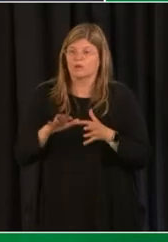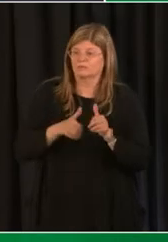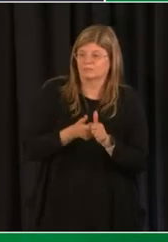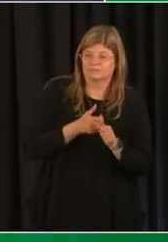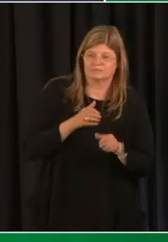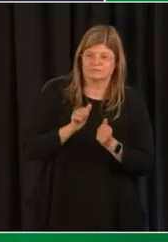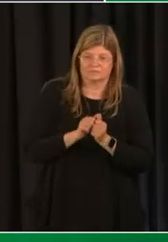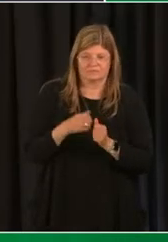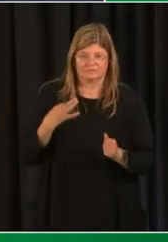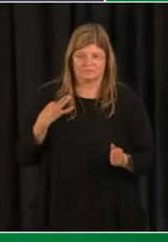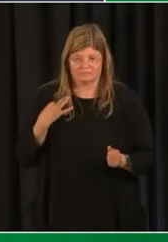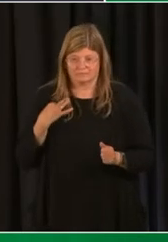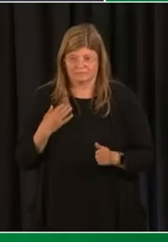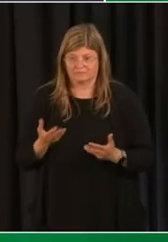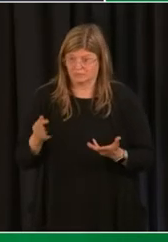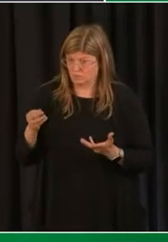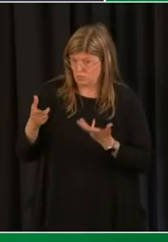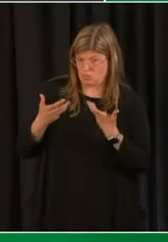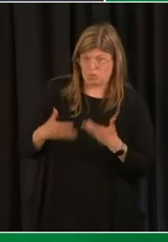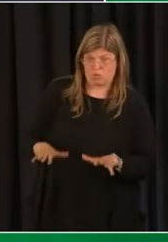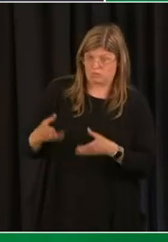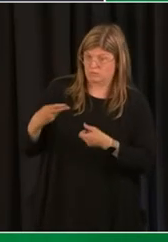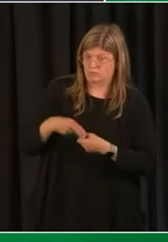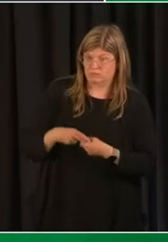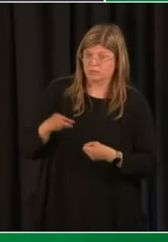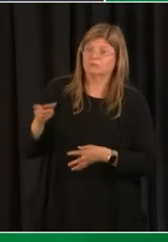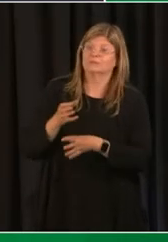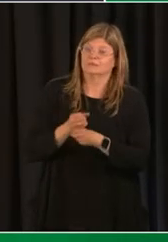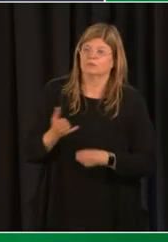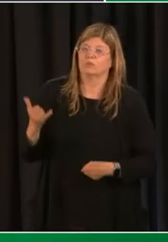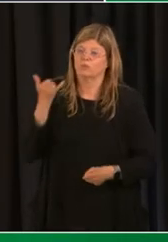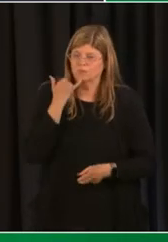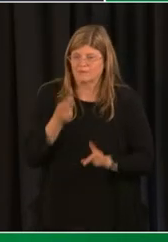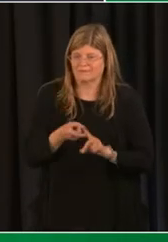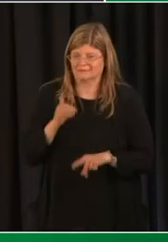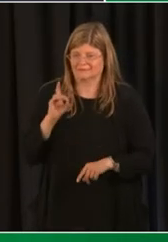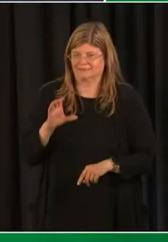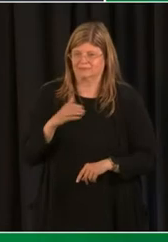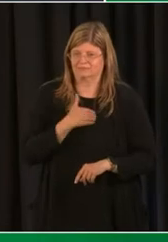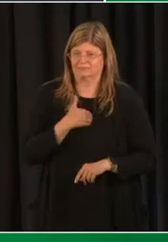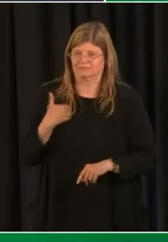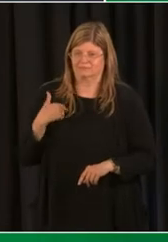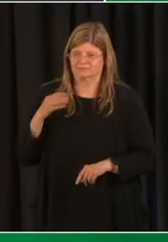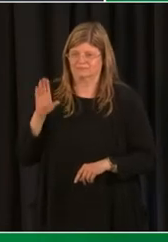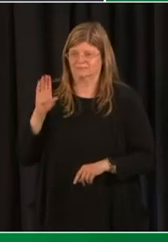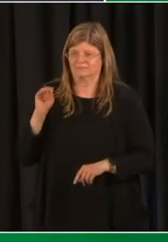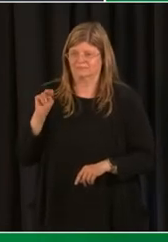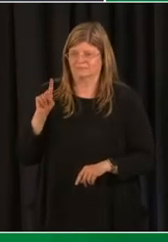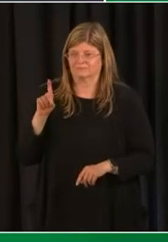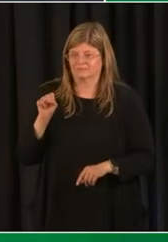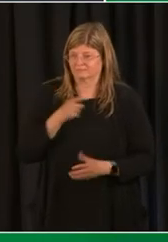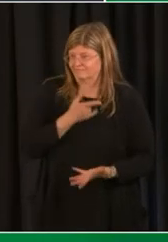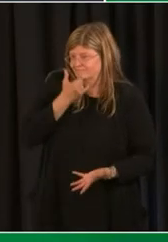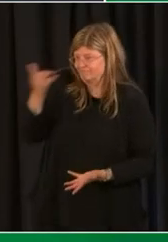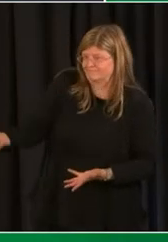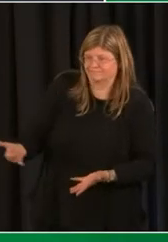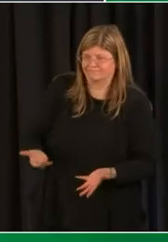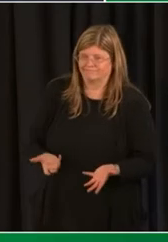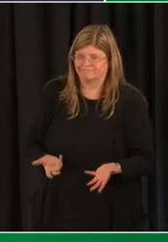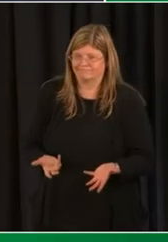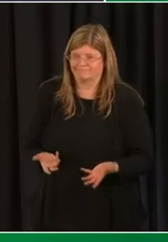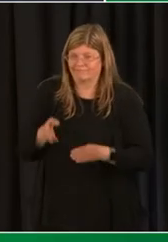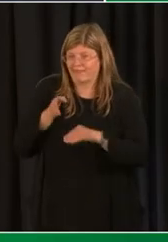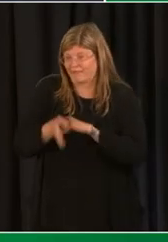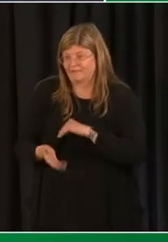application? Well, I think if they don't want to participate, they're going to get a call from Councilmember Bonds, first and foremost, then